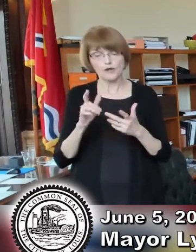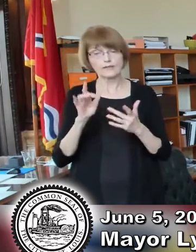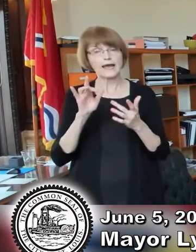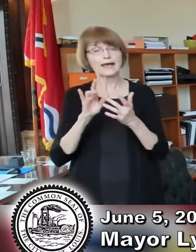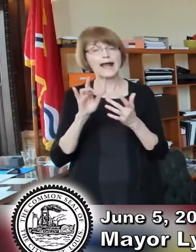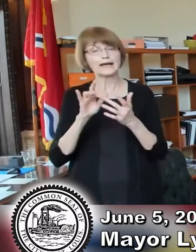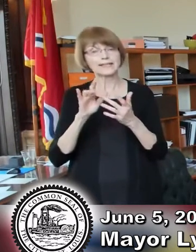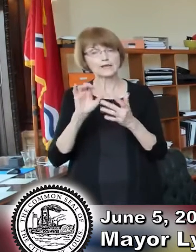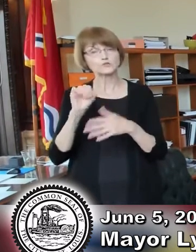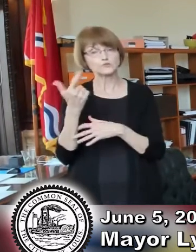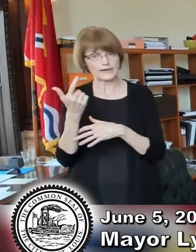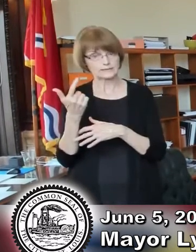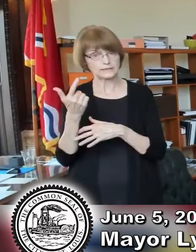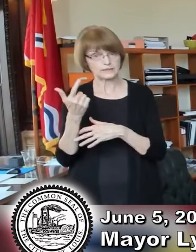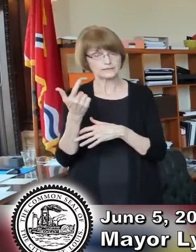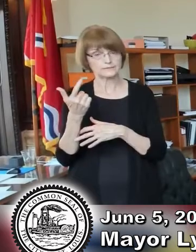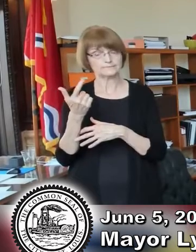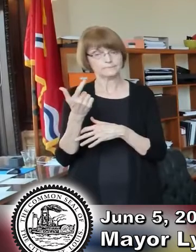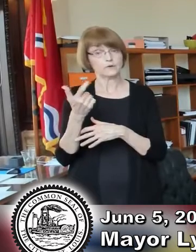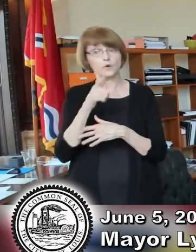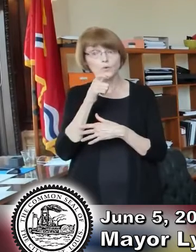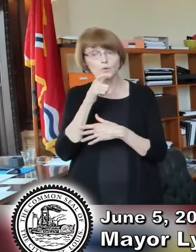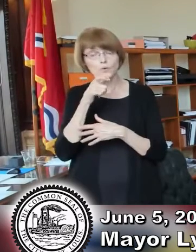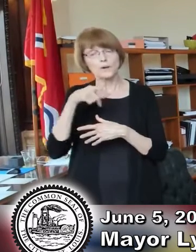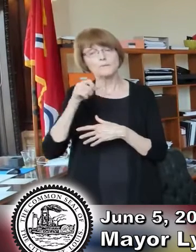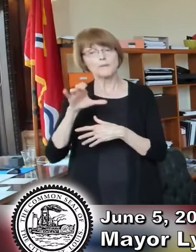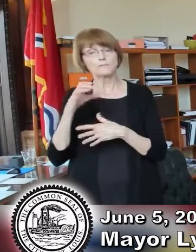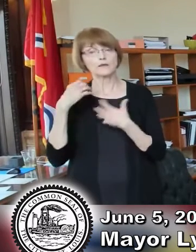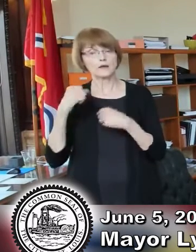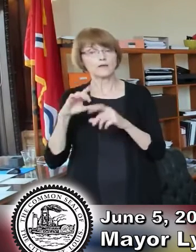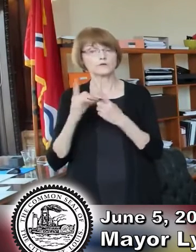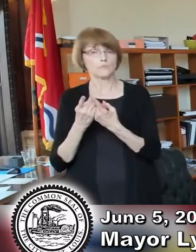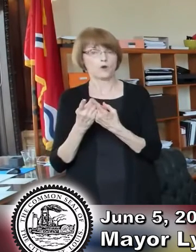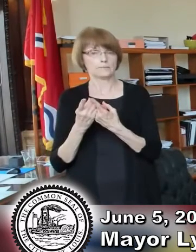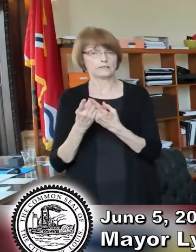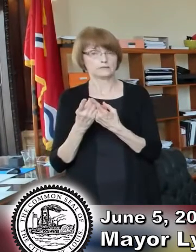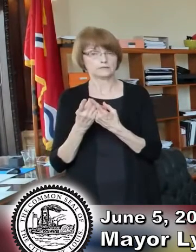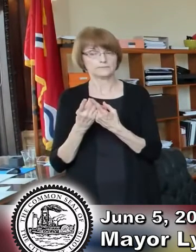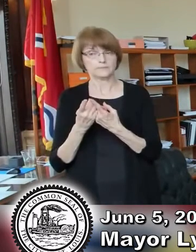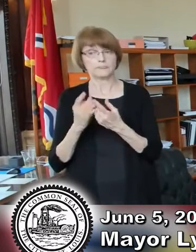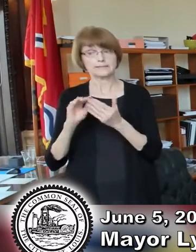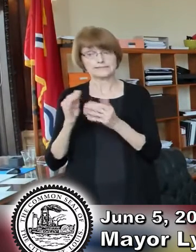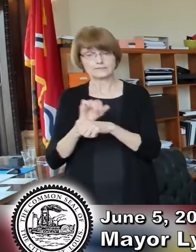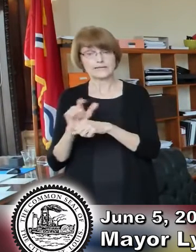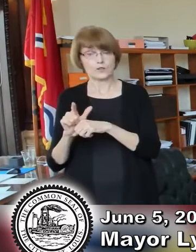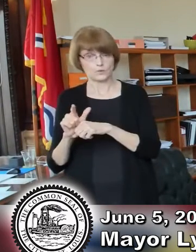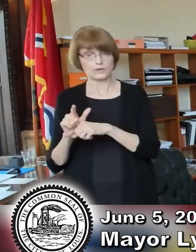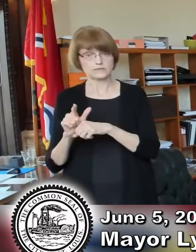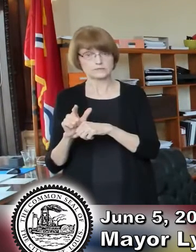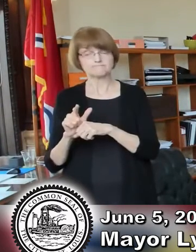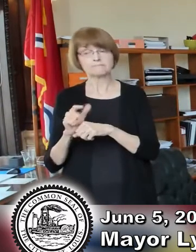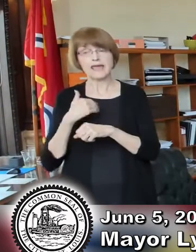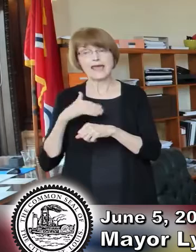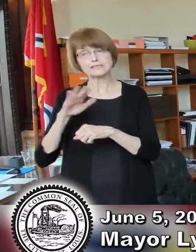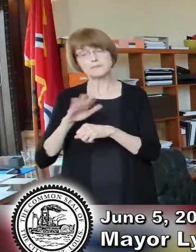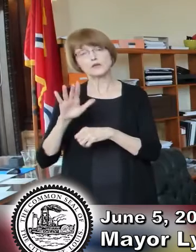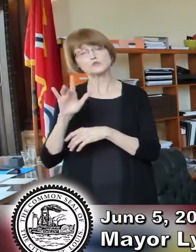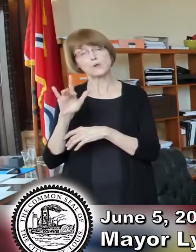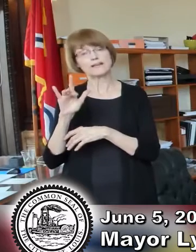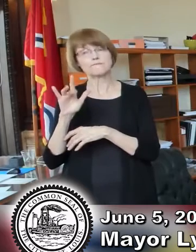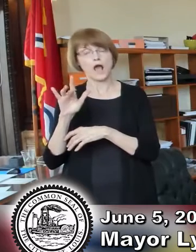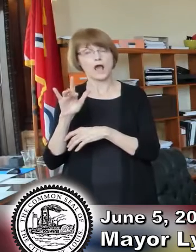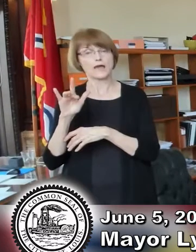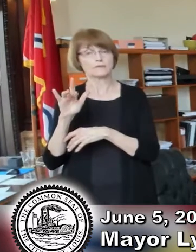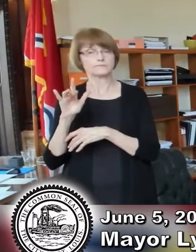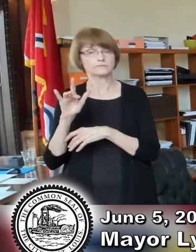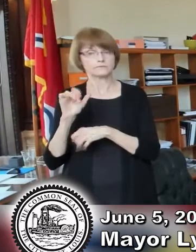contact tracing is done by your public health departments. And the city of St. Louis has about 25 positions open. Some